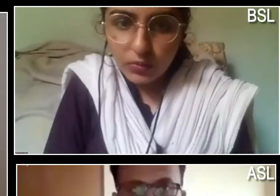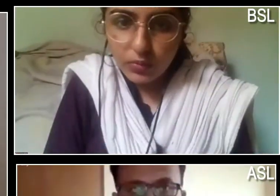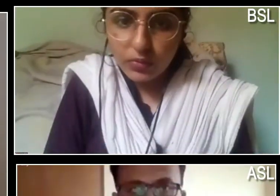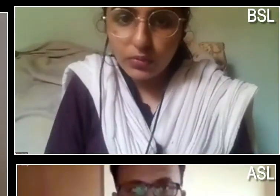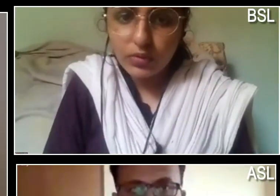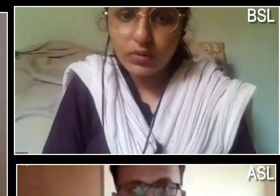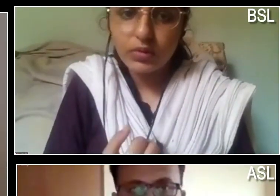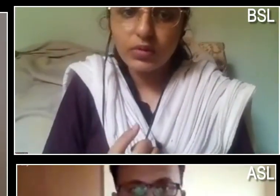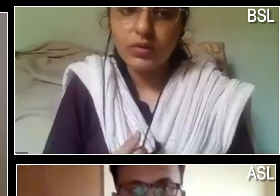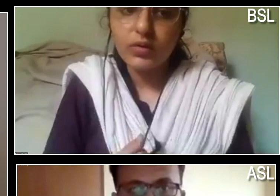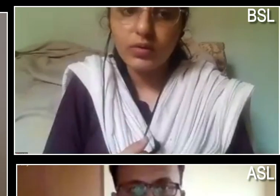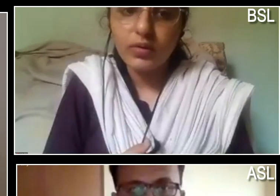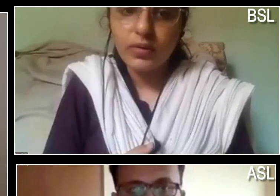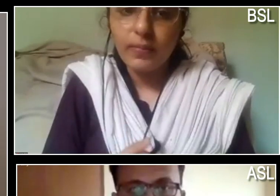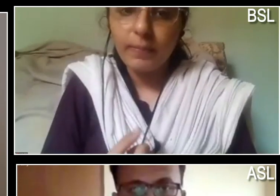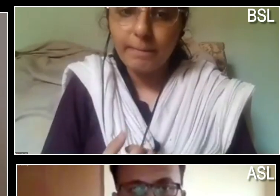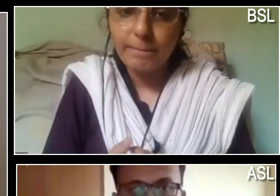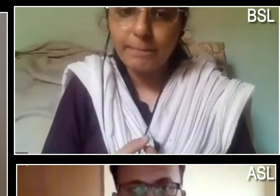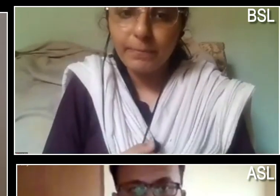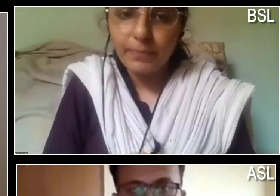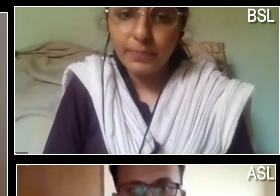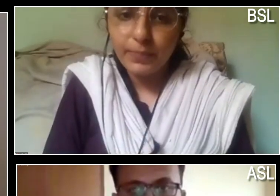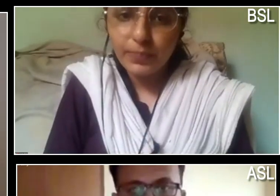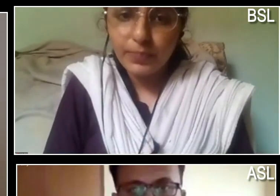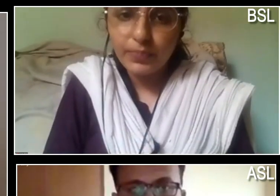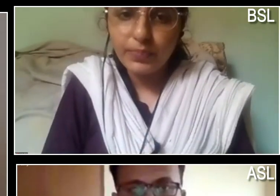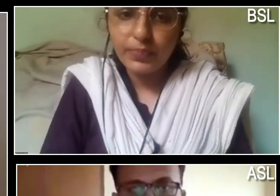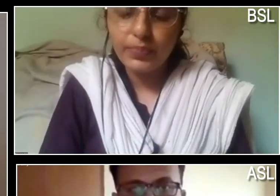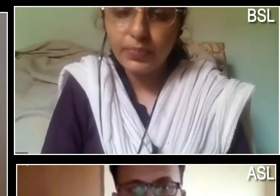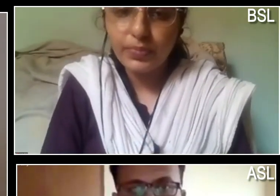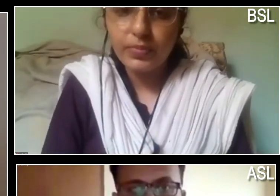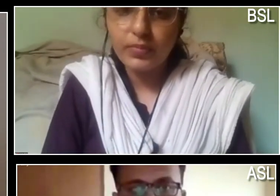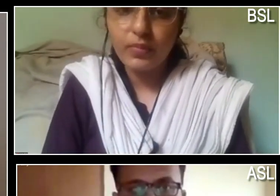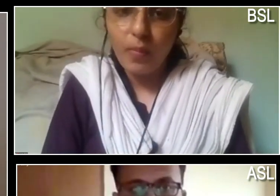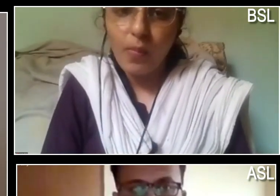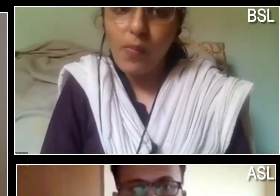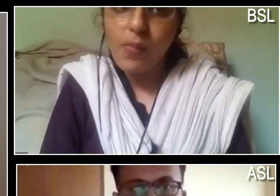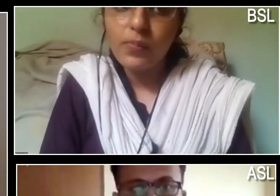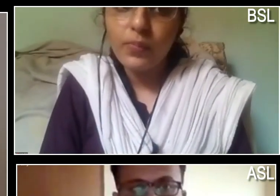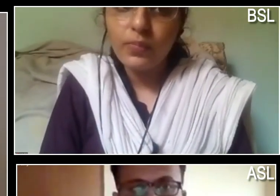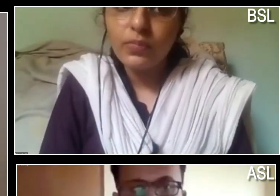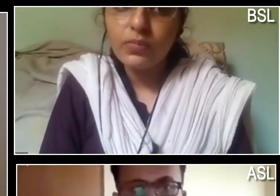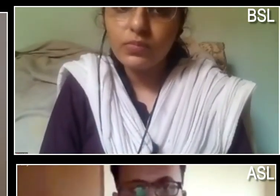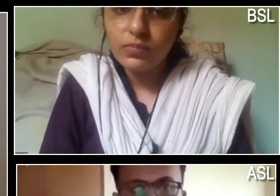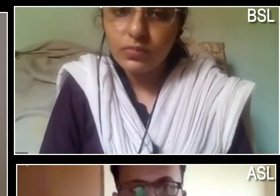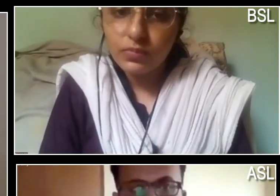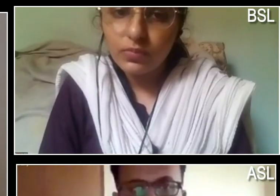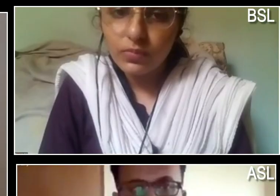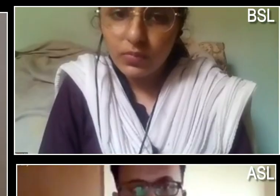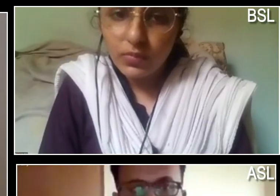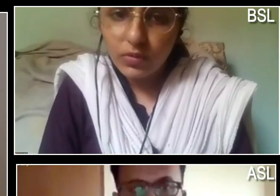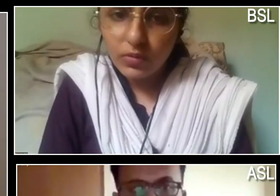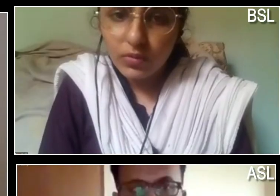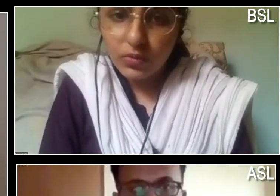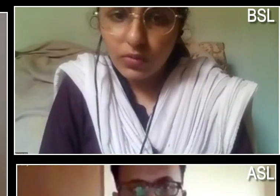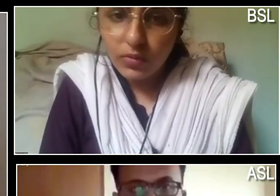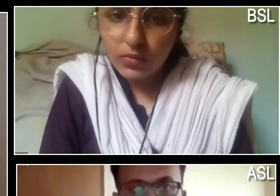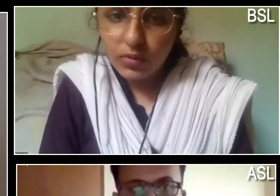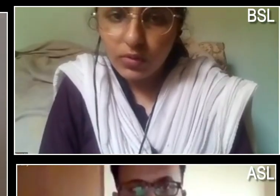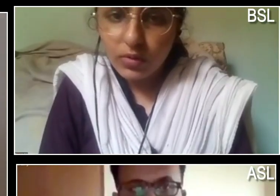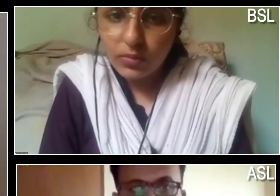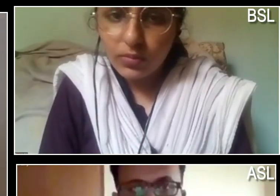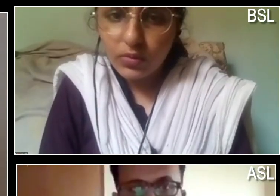being recorded. but rather we would augment it with leading edge thinking, with for instance, I was looking